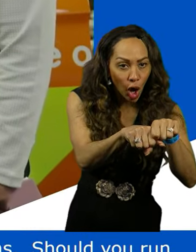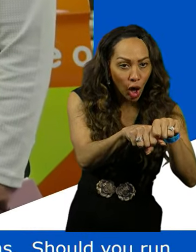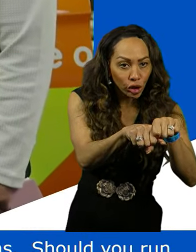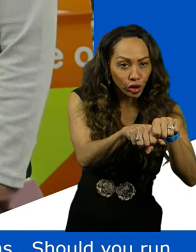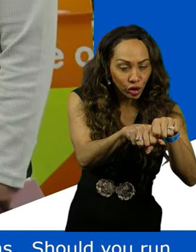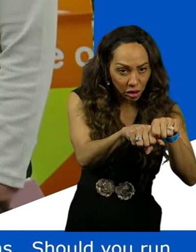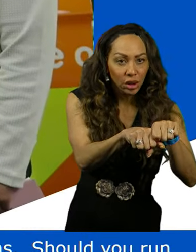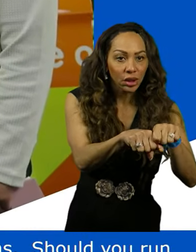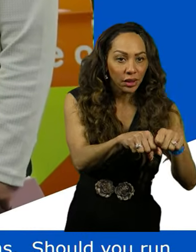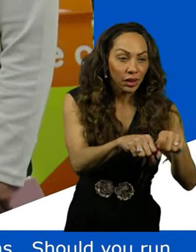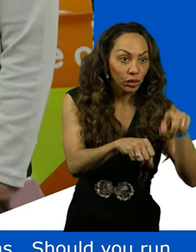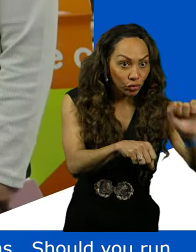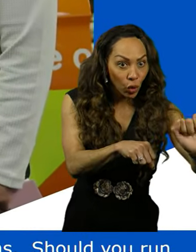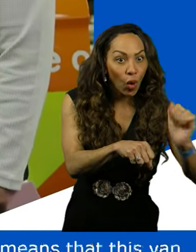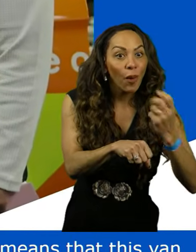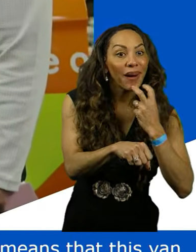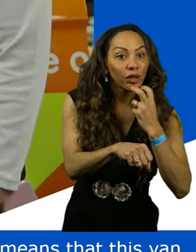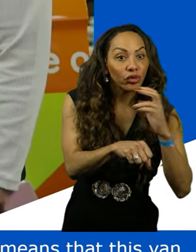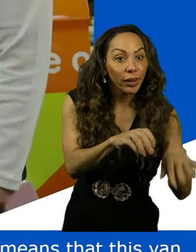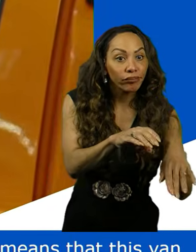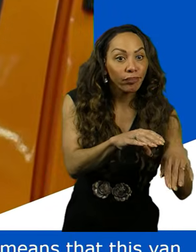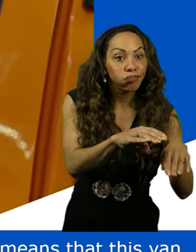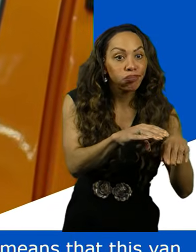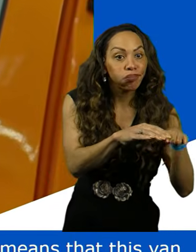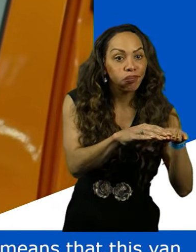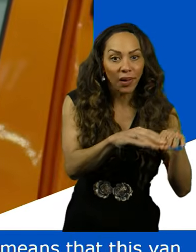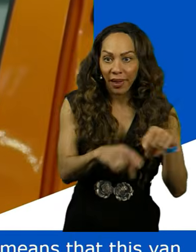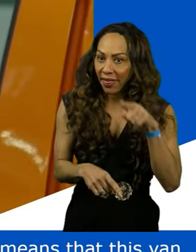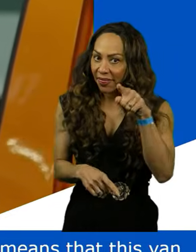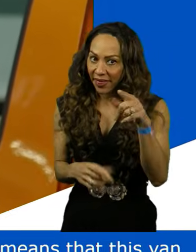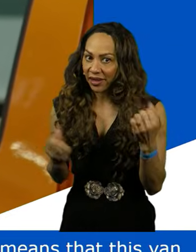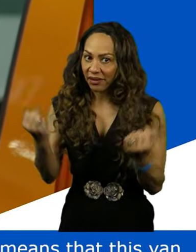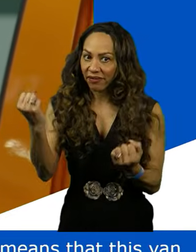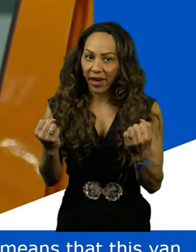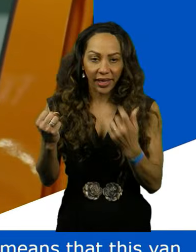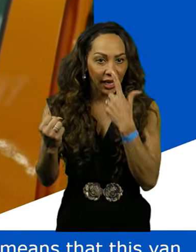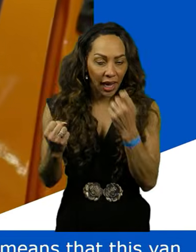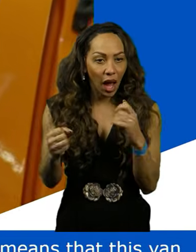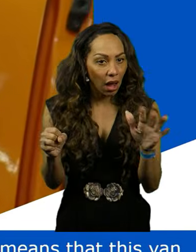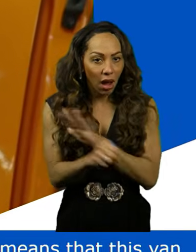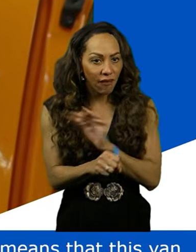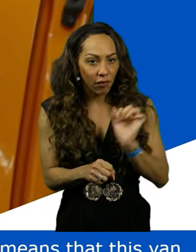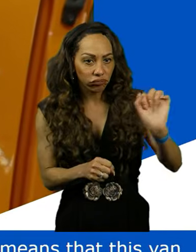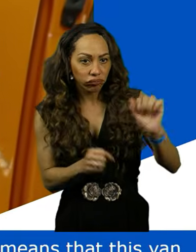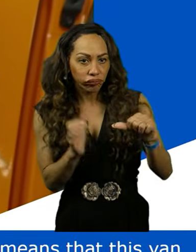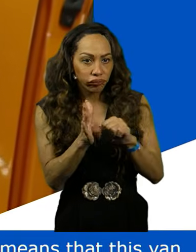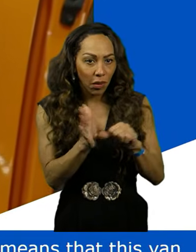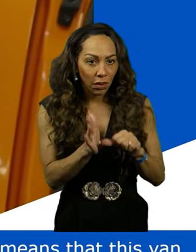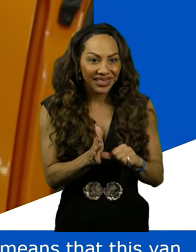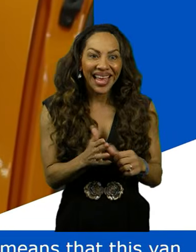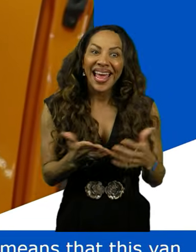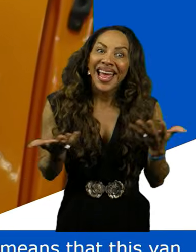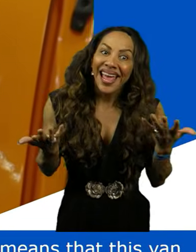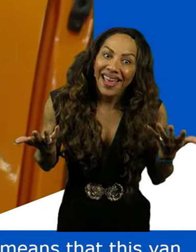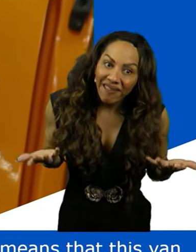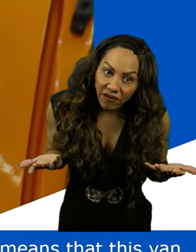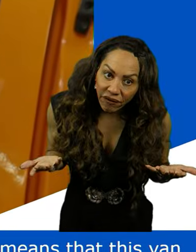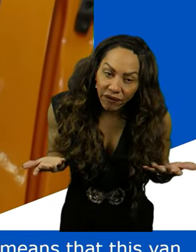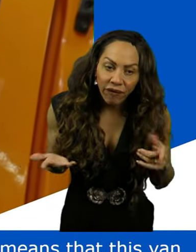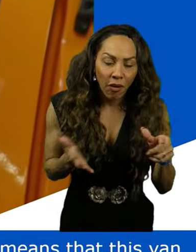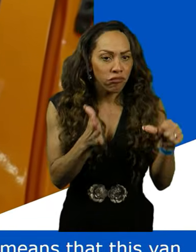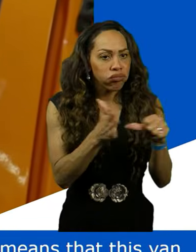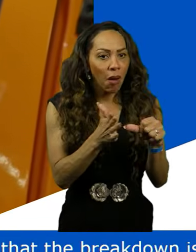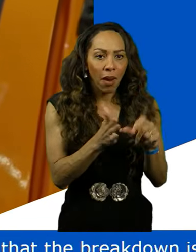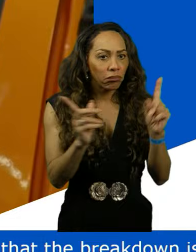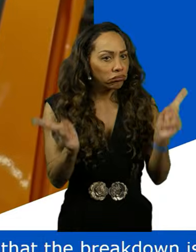become the one-stop shop for all your breakdown needs. Assuming though that the breakdown was something that we couldn't repair, all